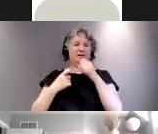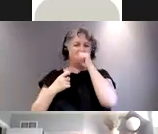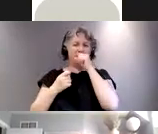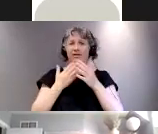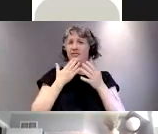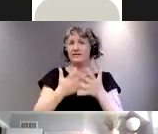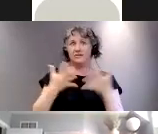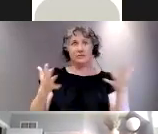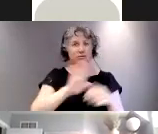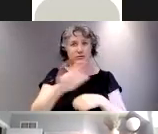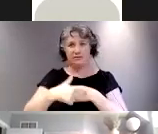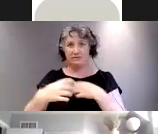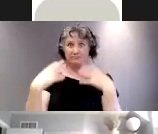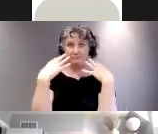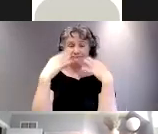so much for your time.